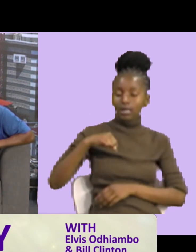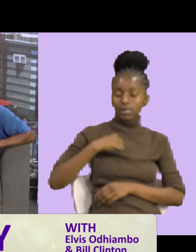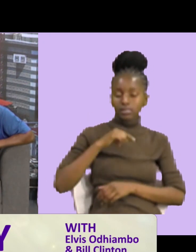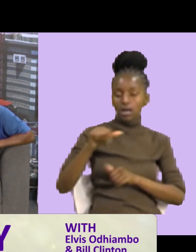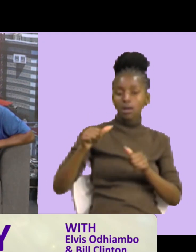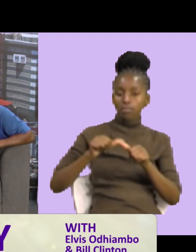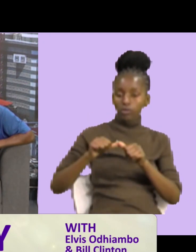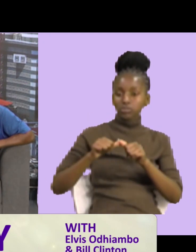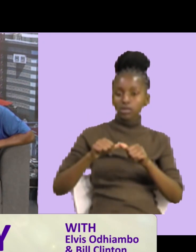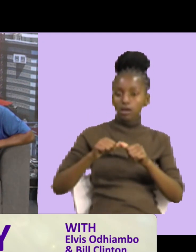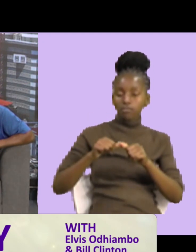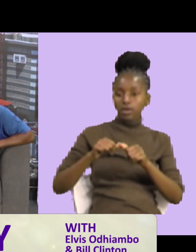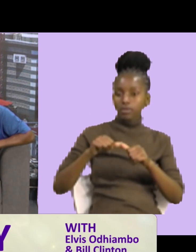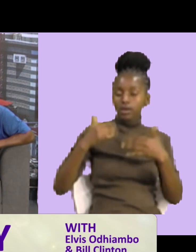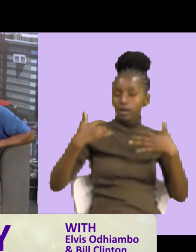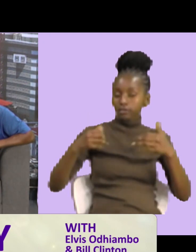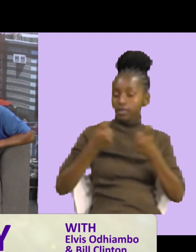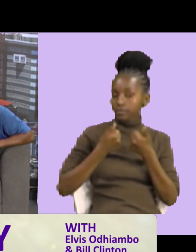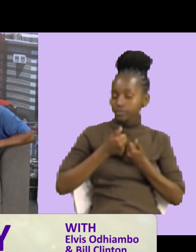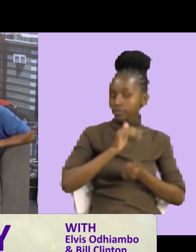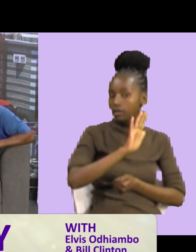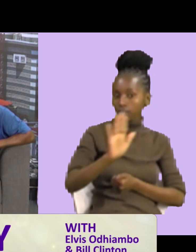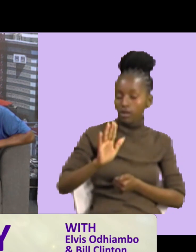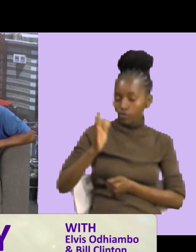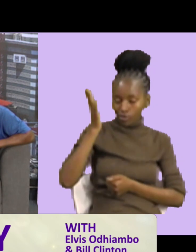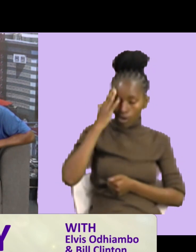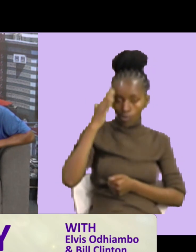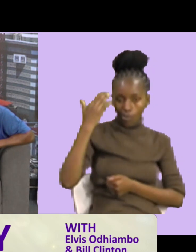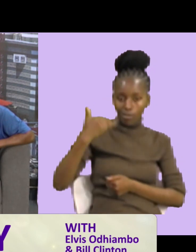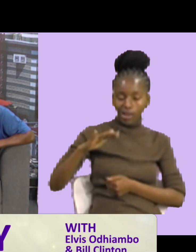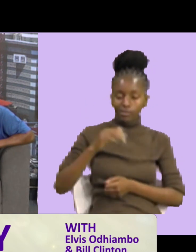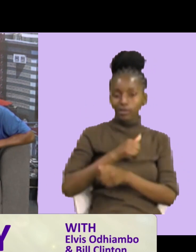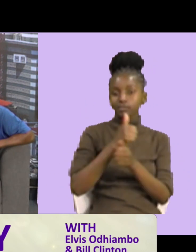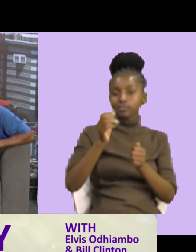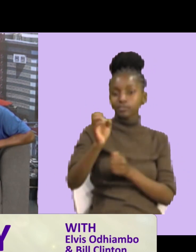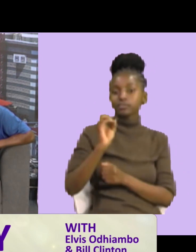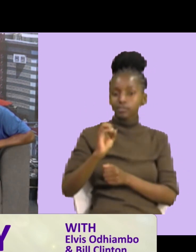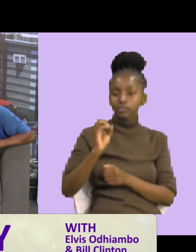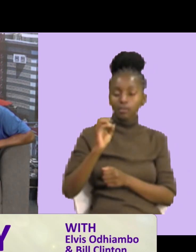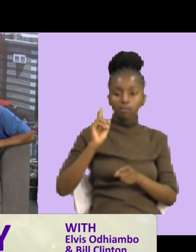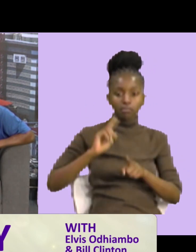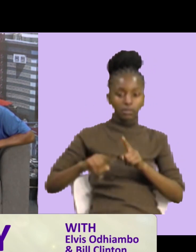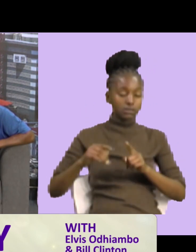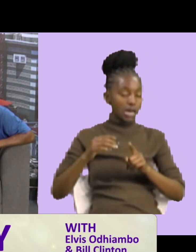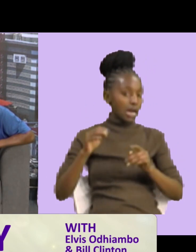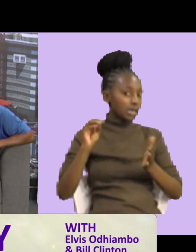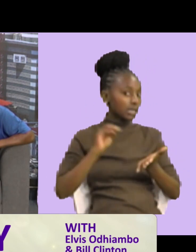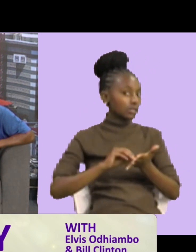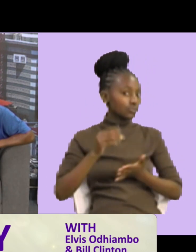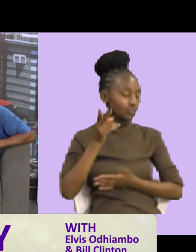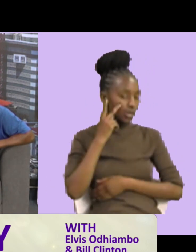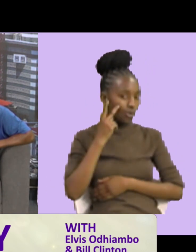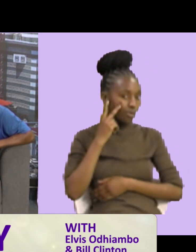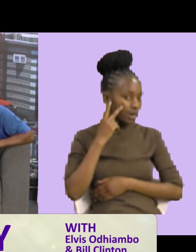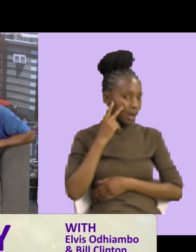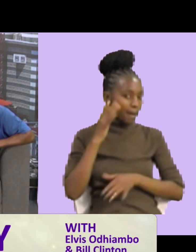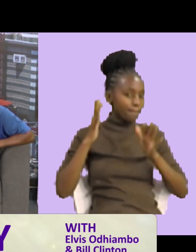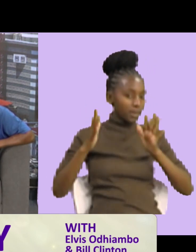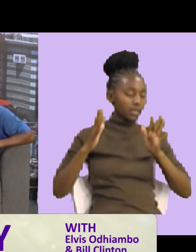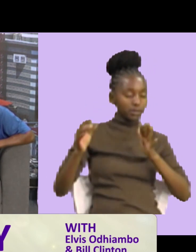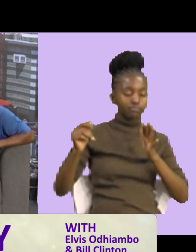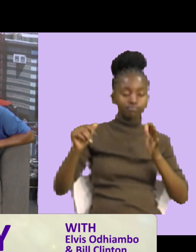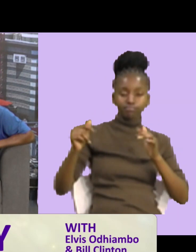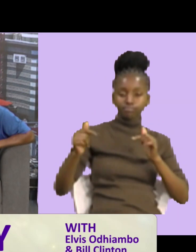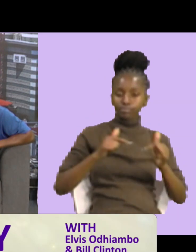far? Of course, they have been doing really well in the Europe, that is the Champions League so far. But then again, we've seen the big upsets, the slight